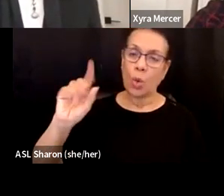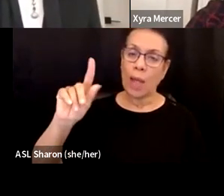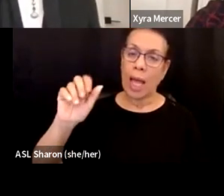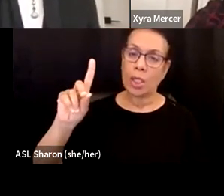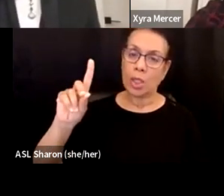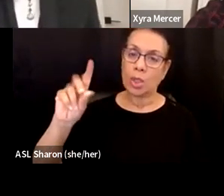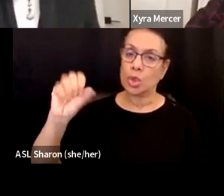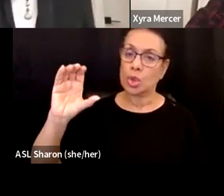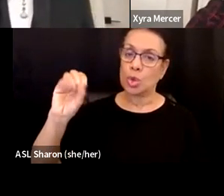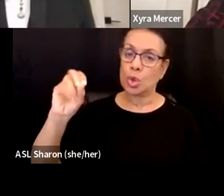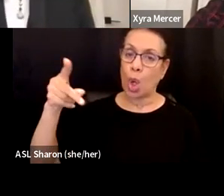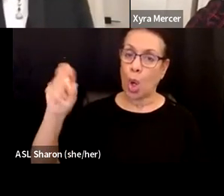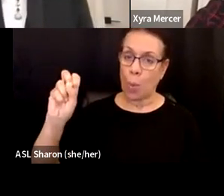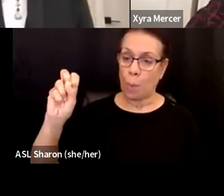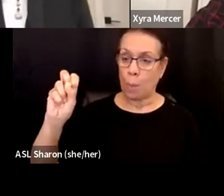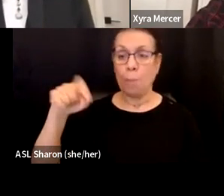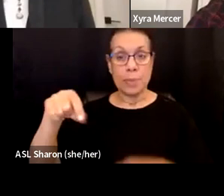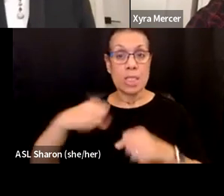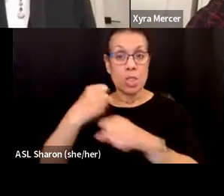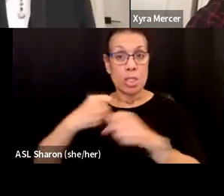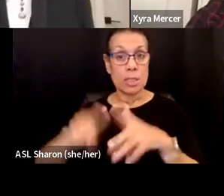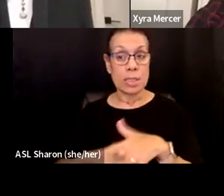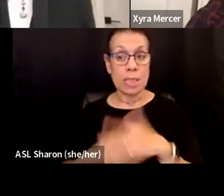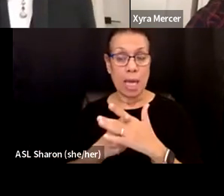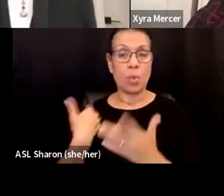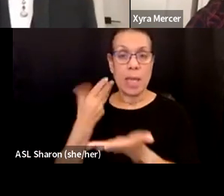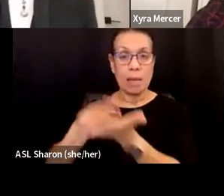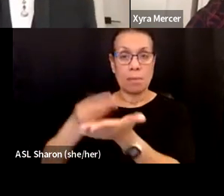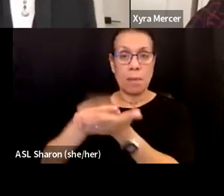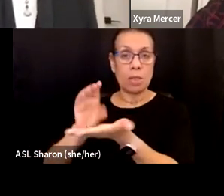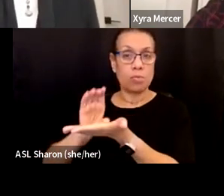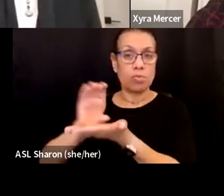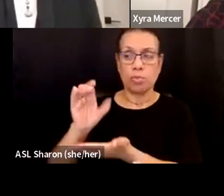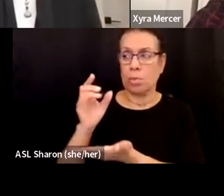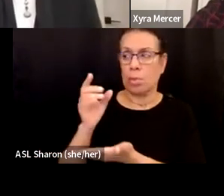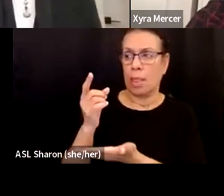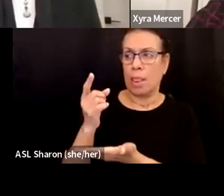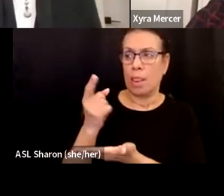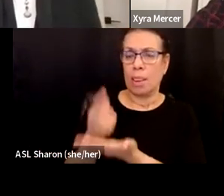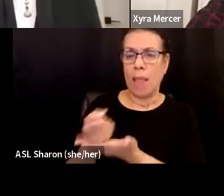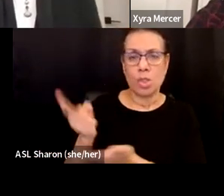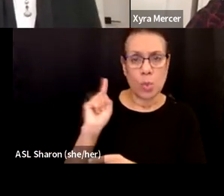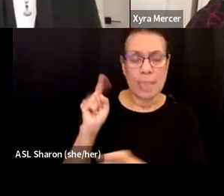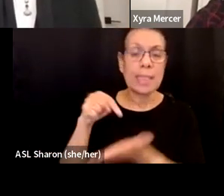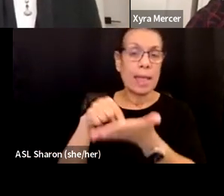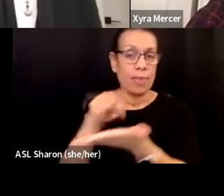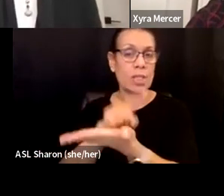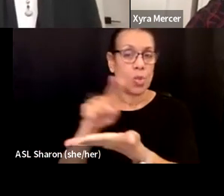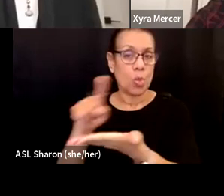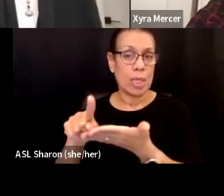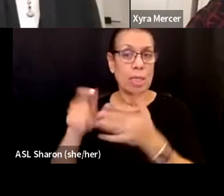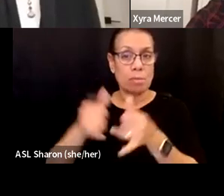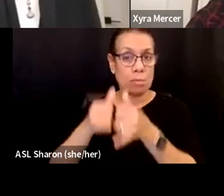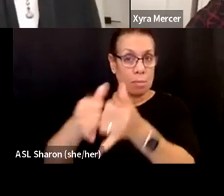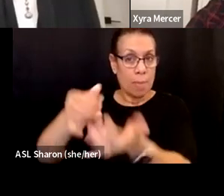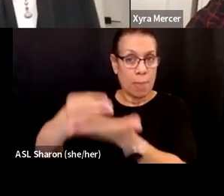year we kicked it off um in that grant you'll see there was a grant approved last week as a last school committee and then there's one up this week the grant really